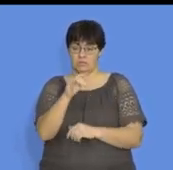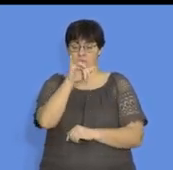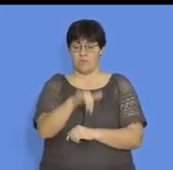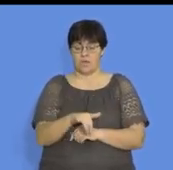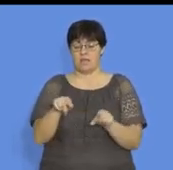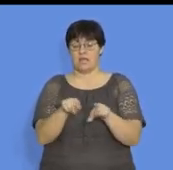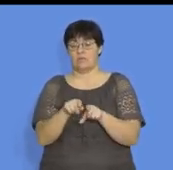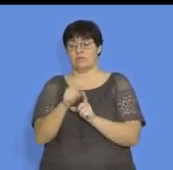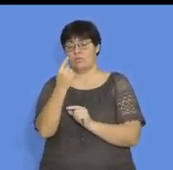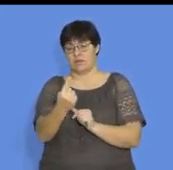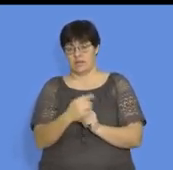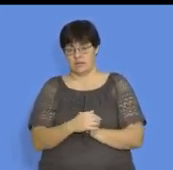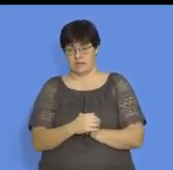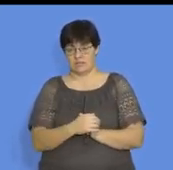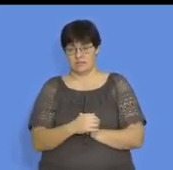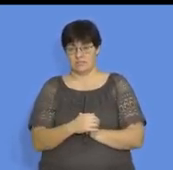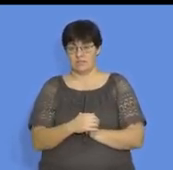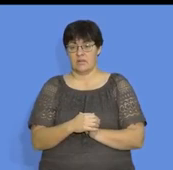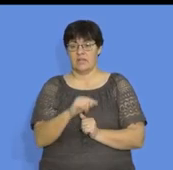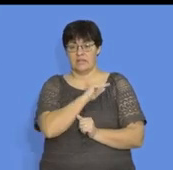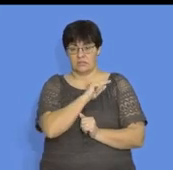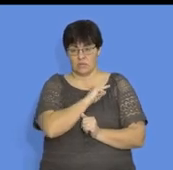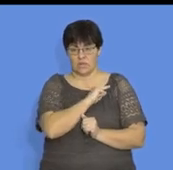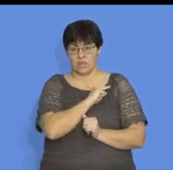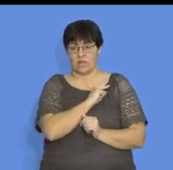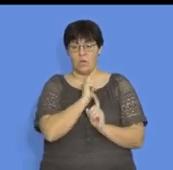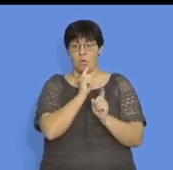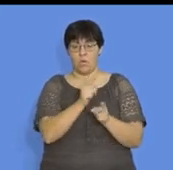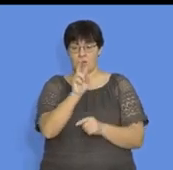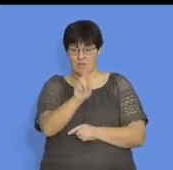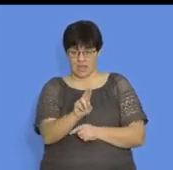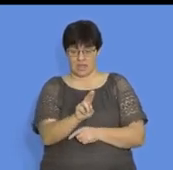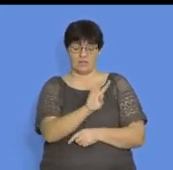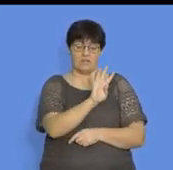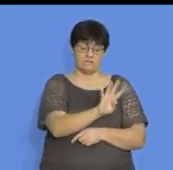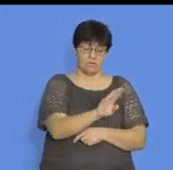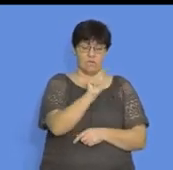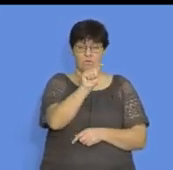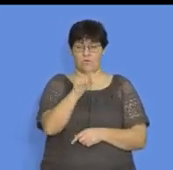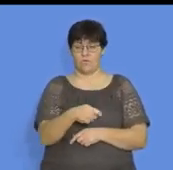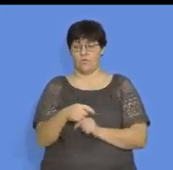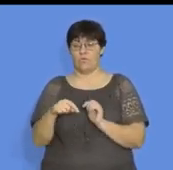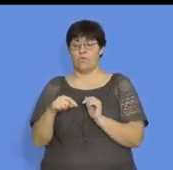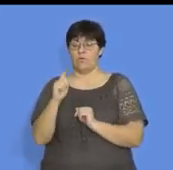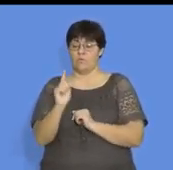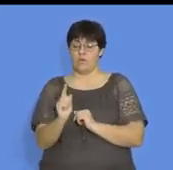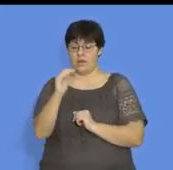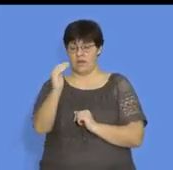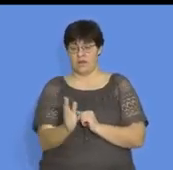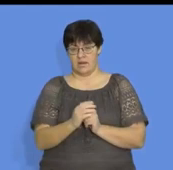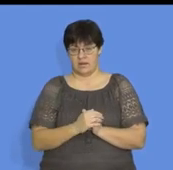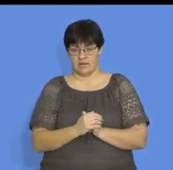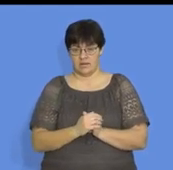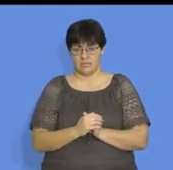to positive 1. And therefore, the ordered pair will then be the 4 and